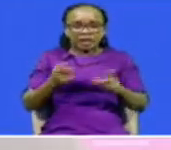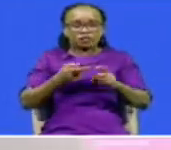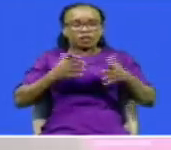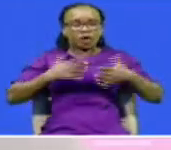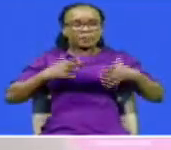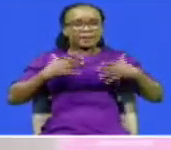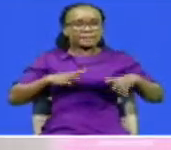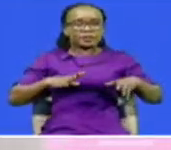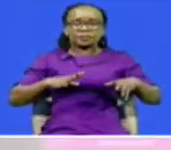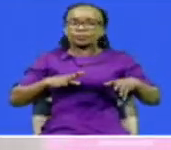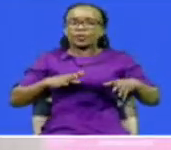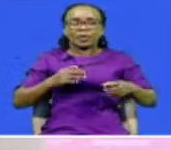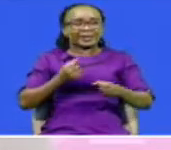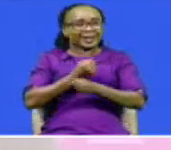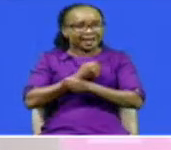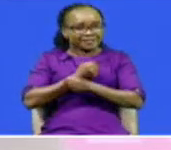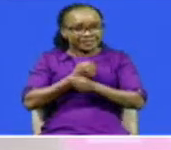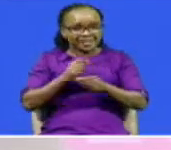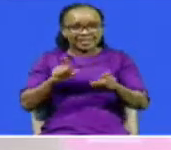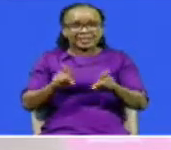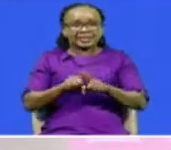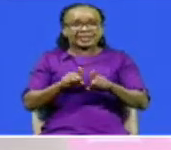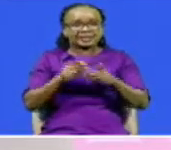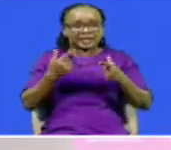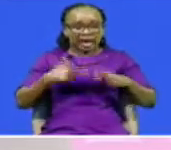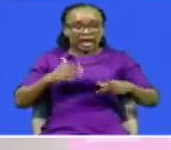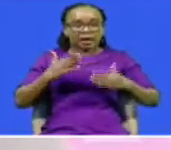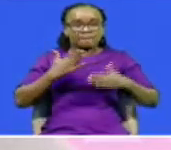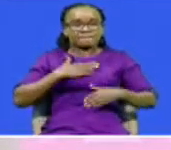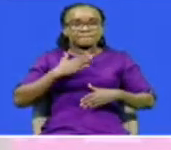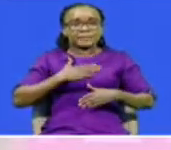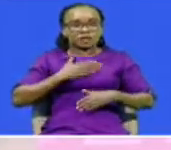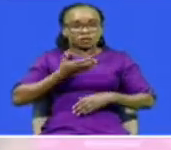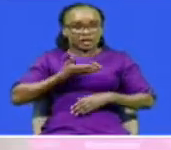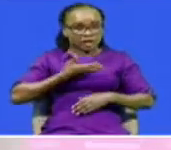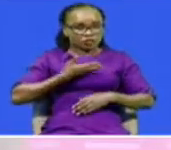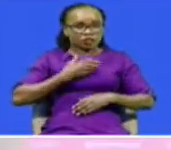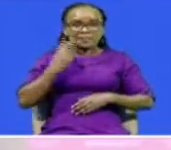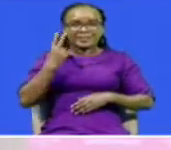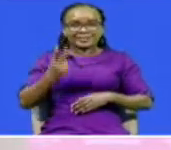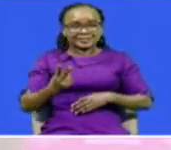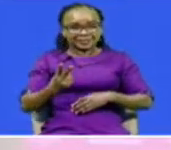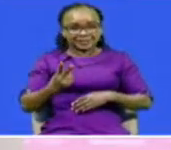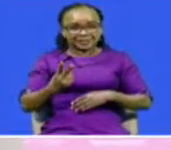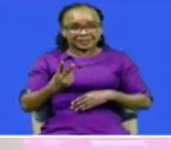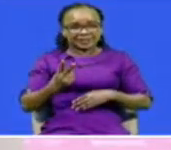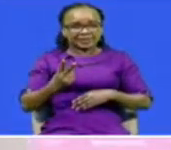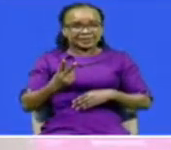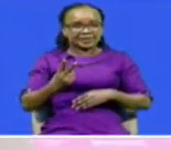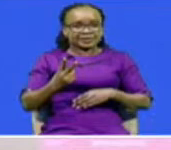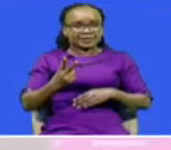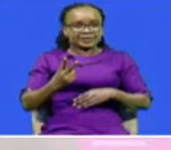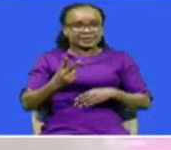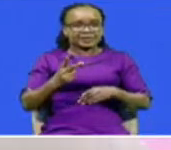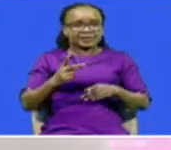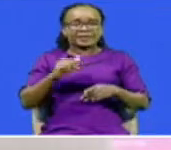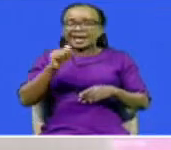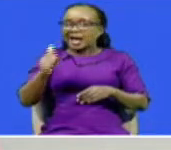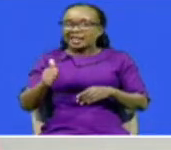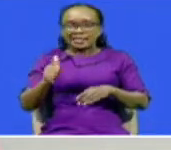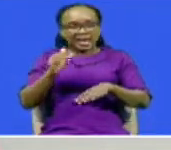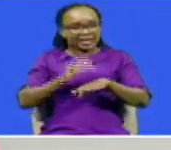has been great. The environment, it's on its own. You can see it's not humid. The weather conditions are